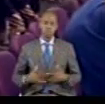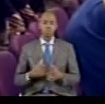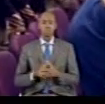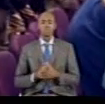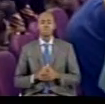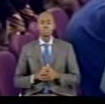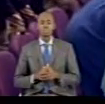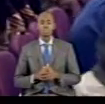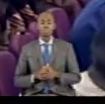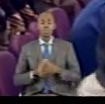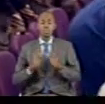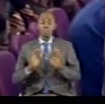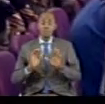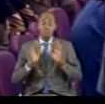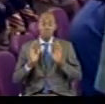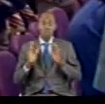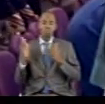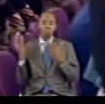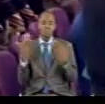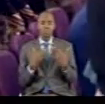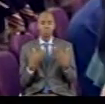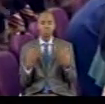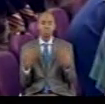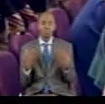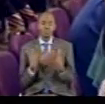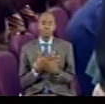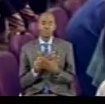Fear causes panic.